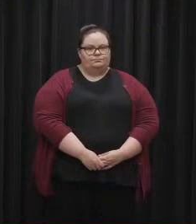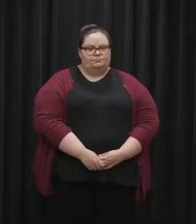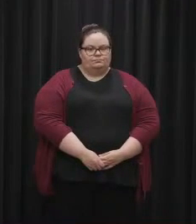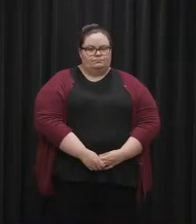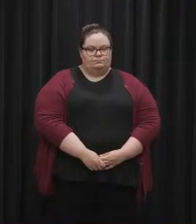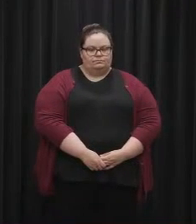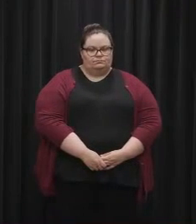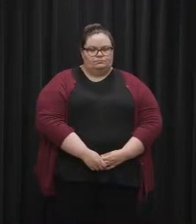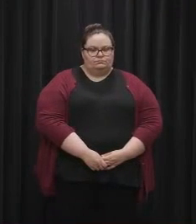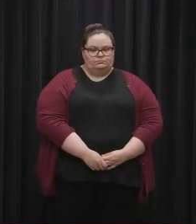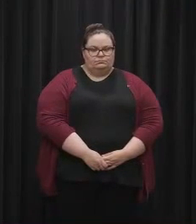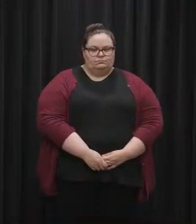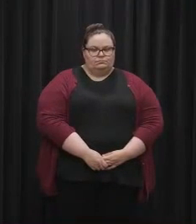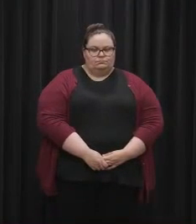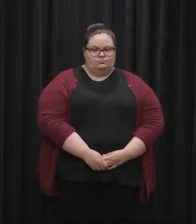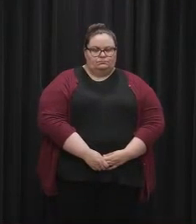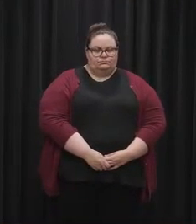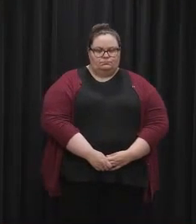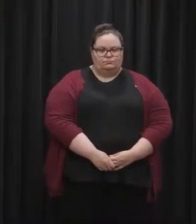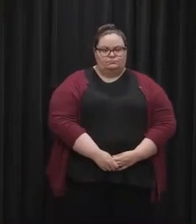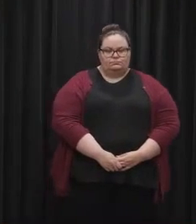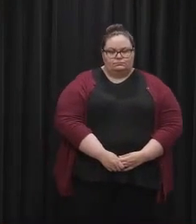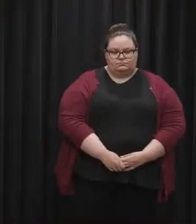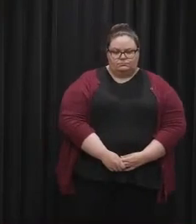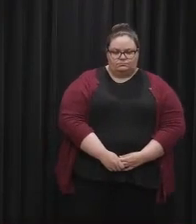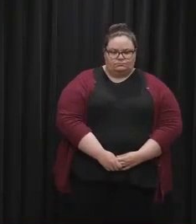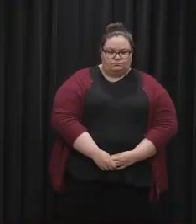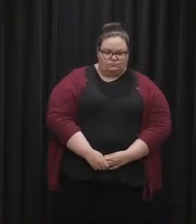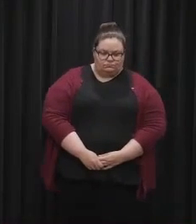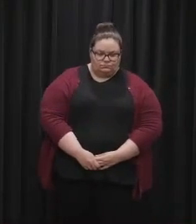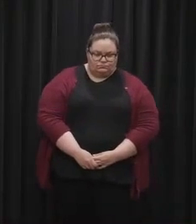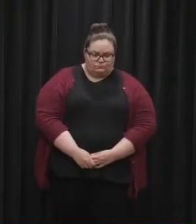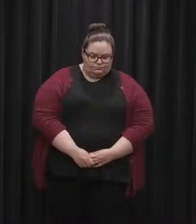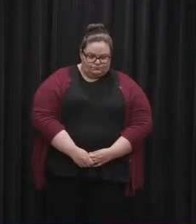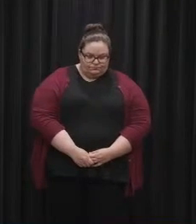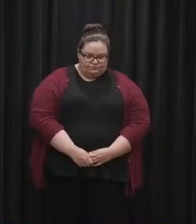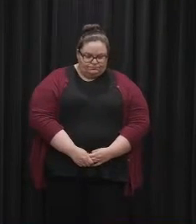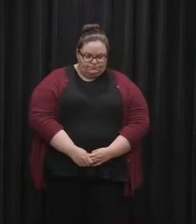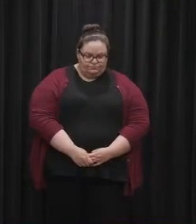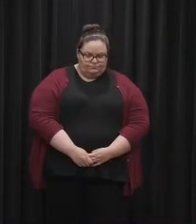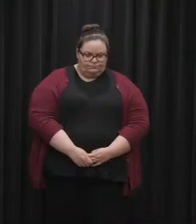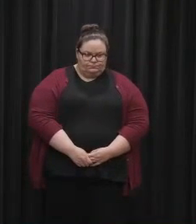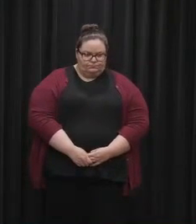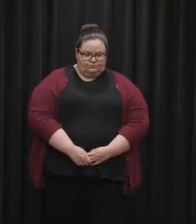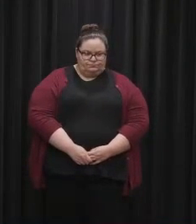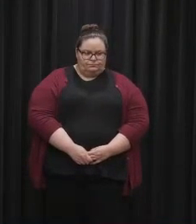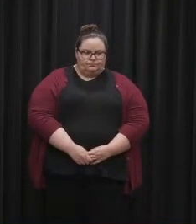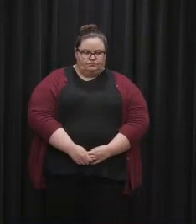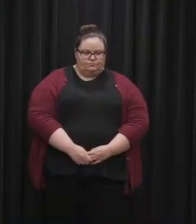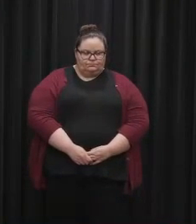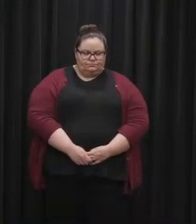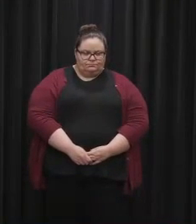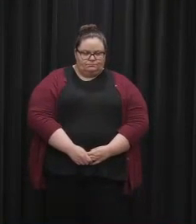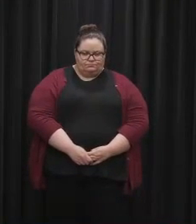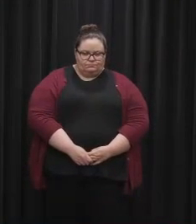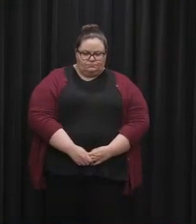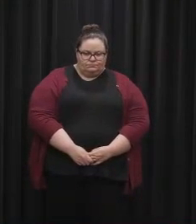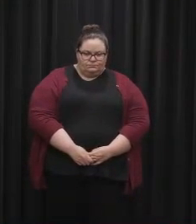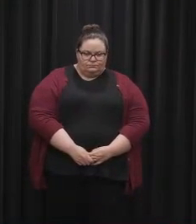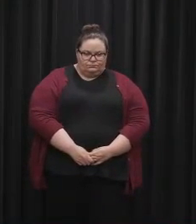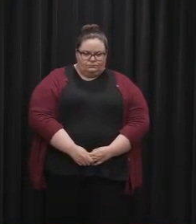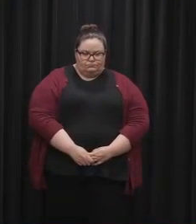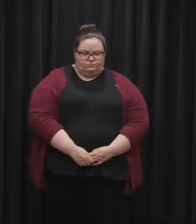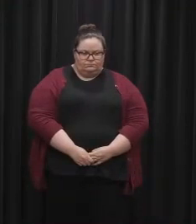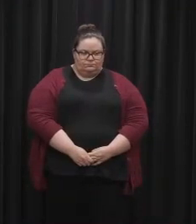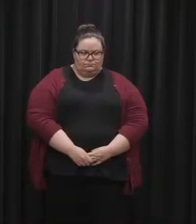I know that there are a lot of questions about wearing masks outdoors. This only applies to regions in the orange